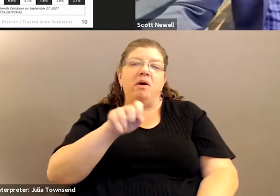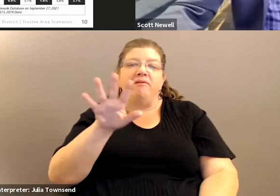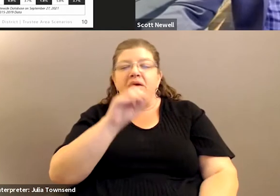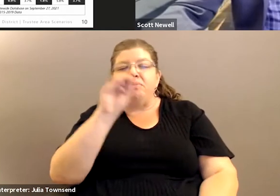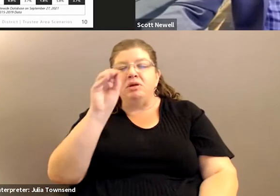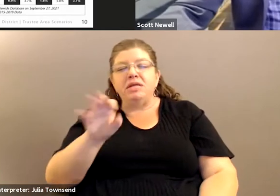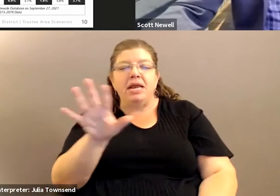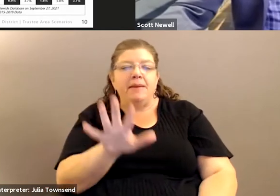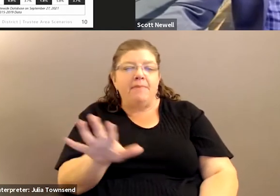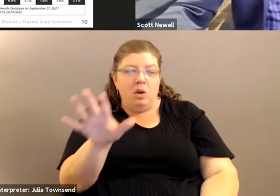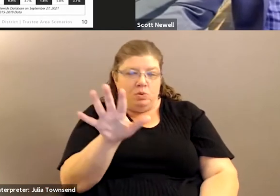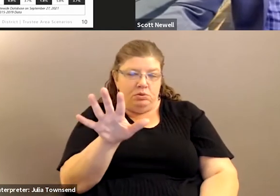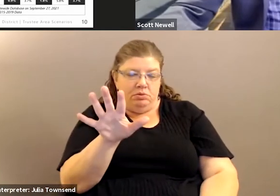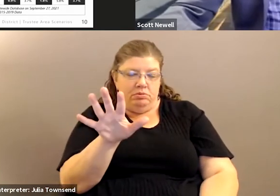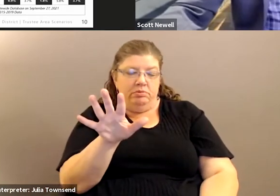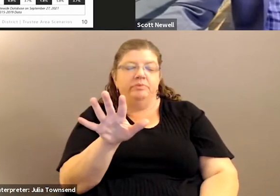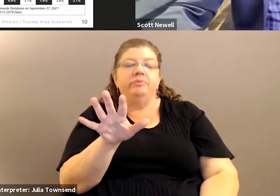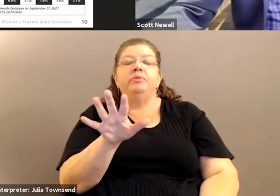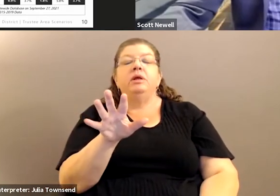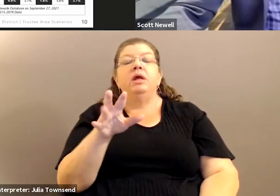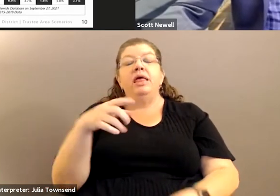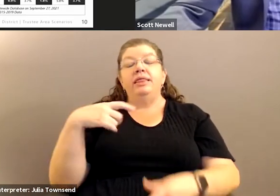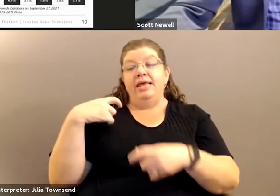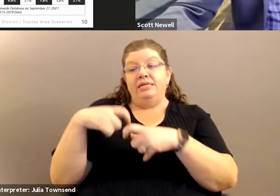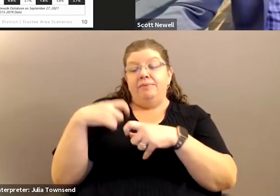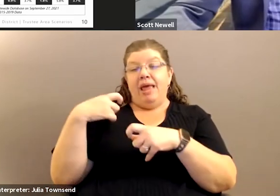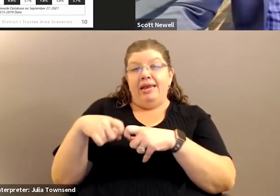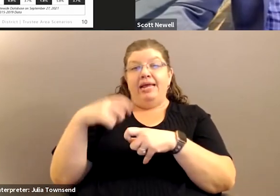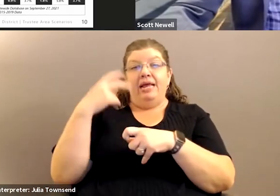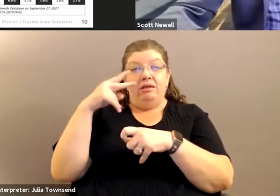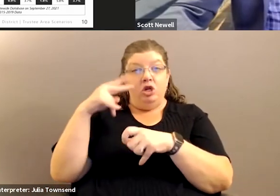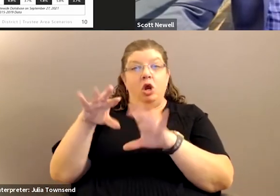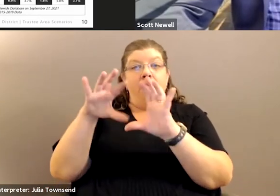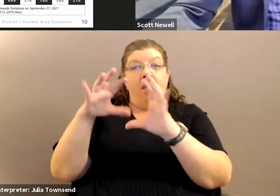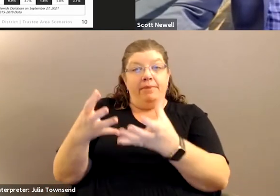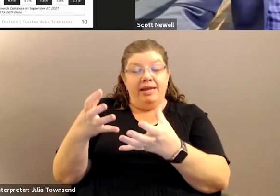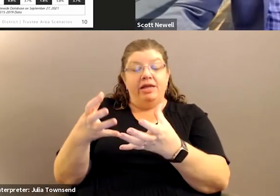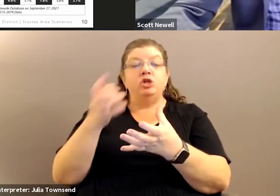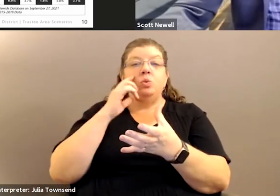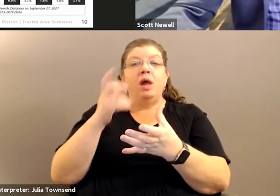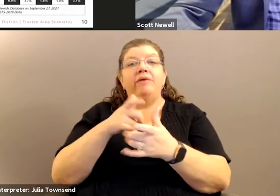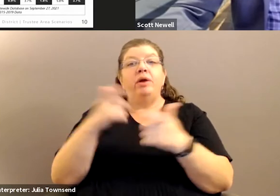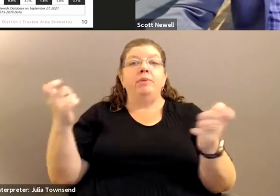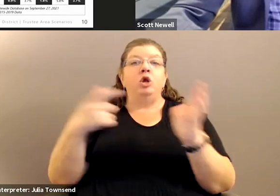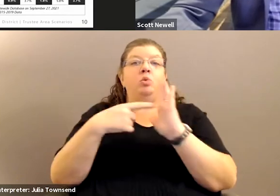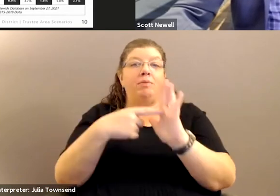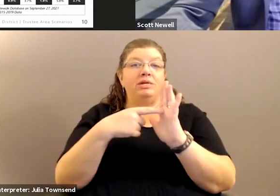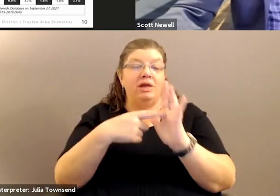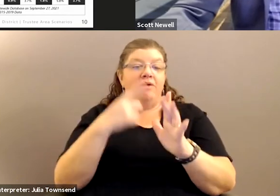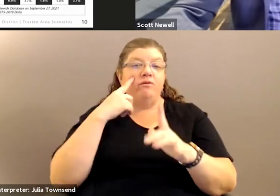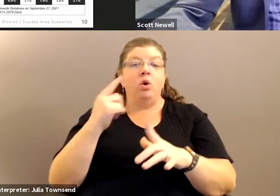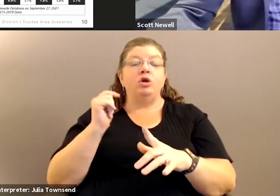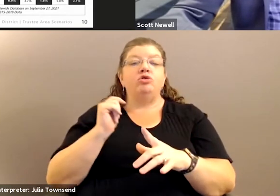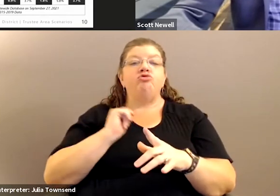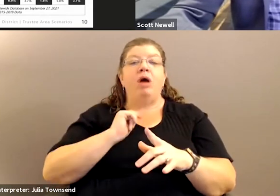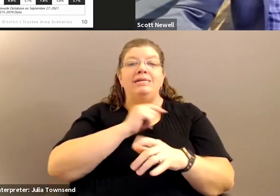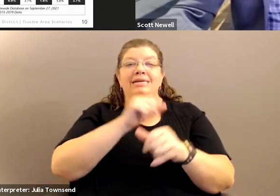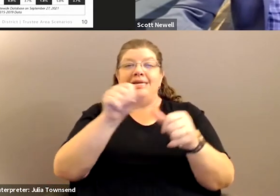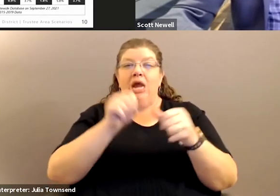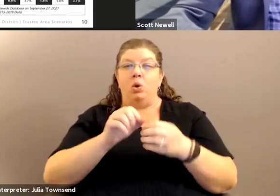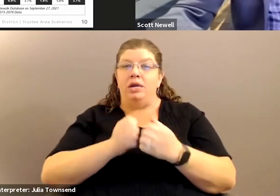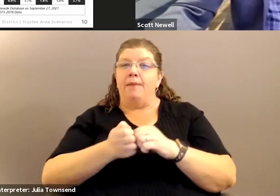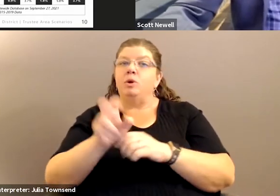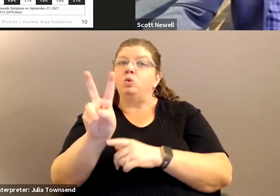and uh when you look at the hispanic and latino population here you have a greater representation in trustee area number two this